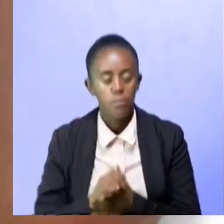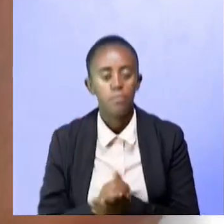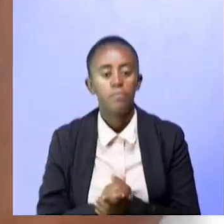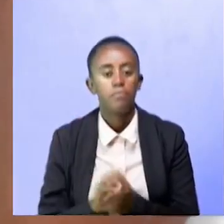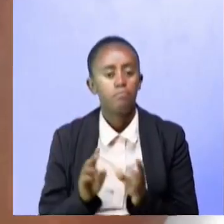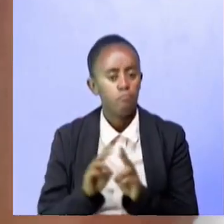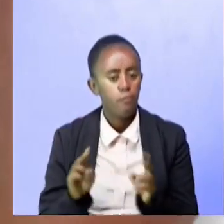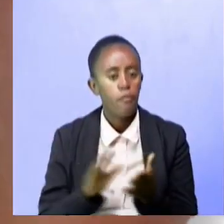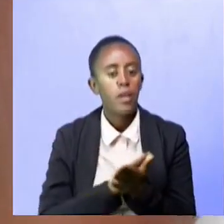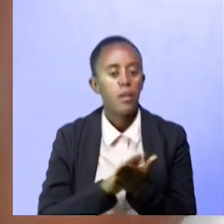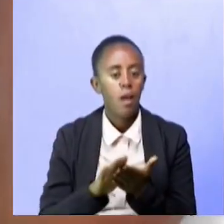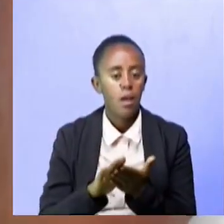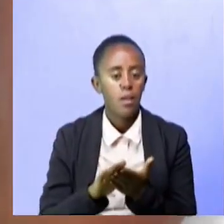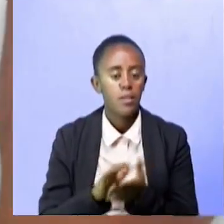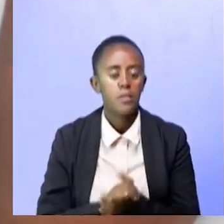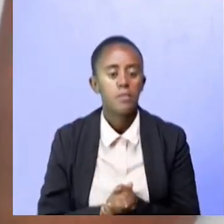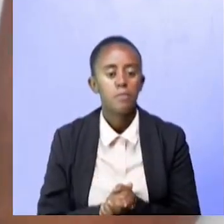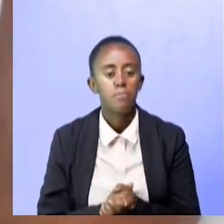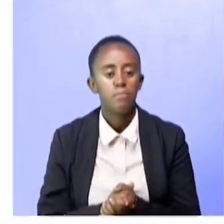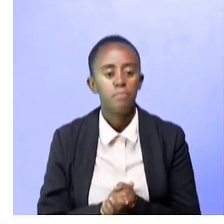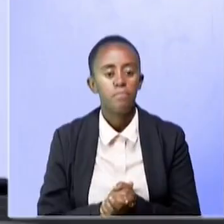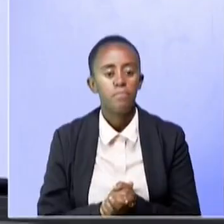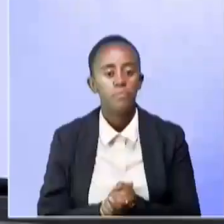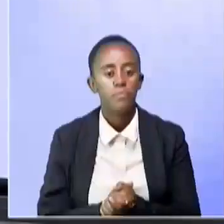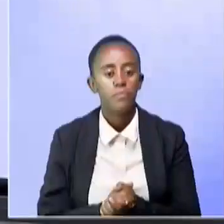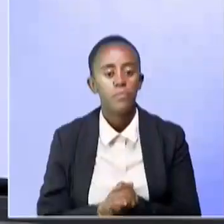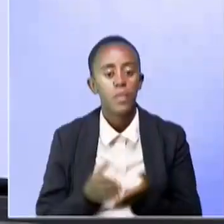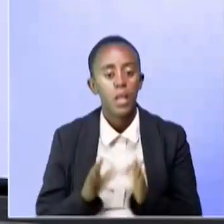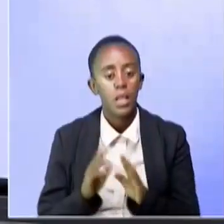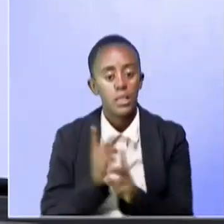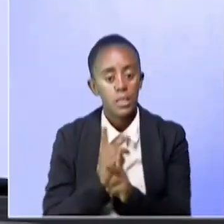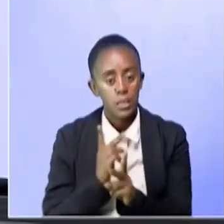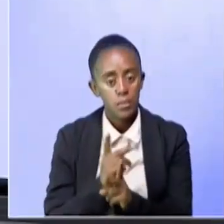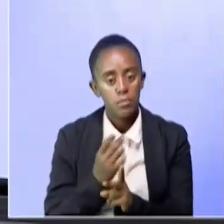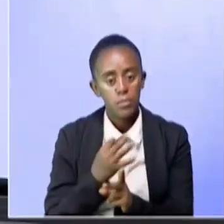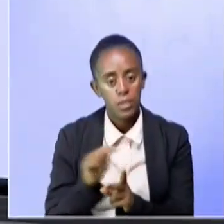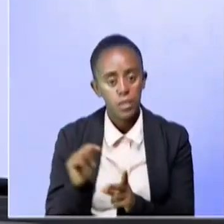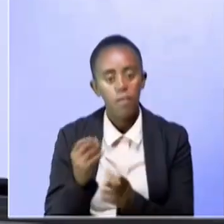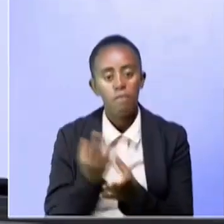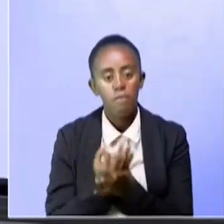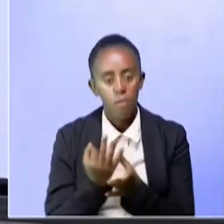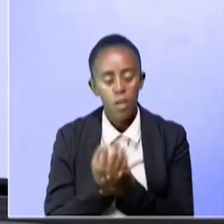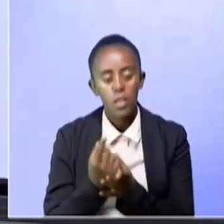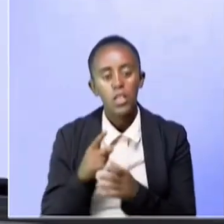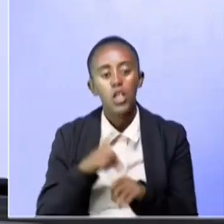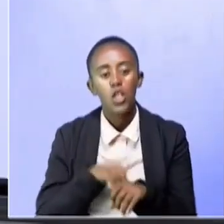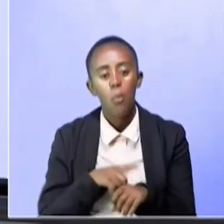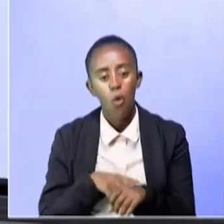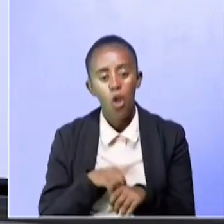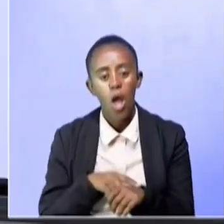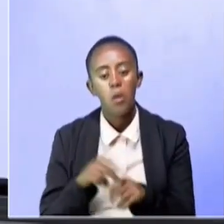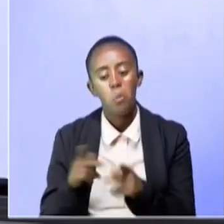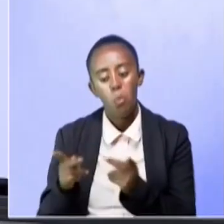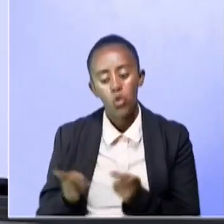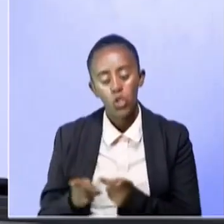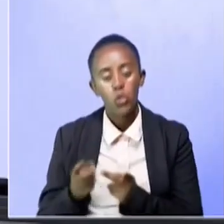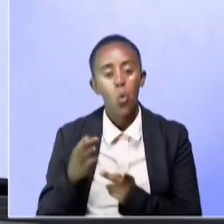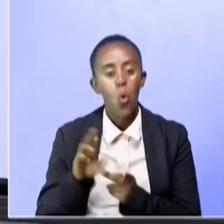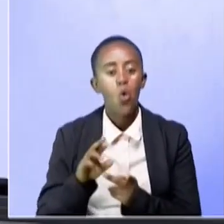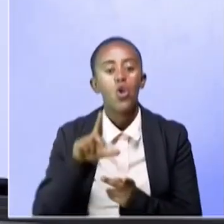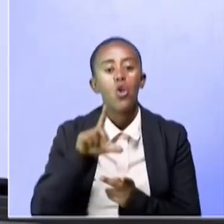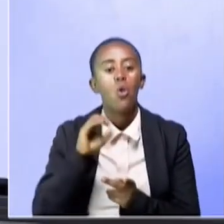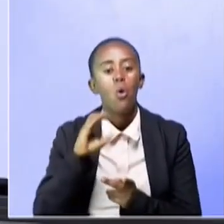Very nice. Let's keep the files in the temporary position or